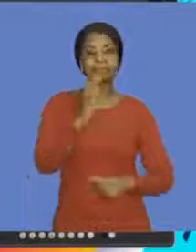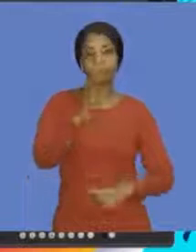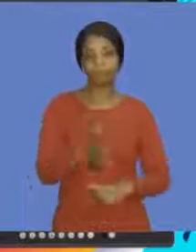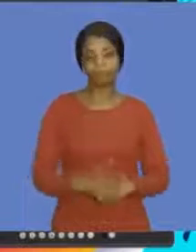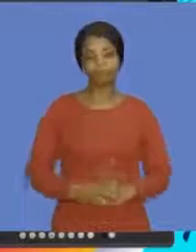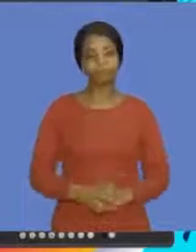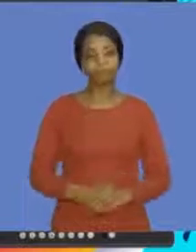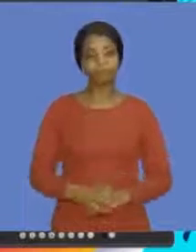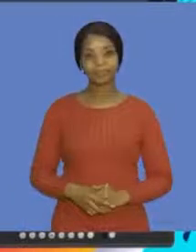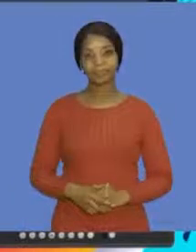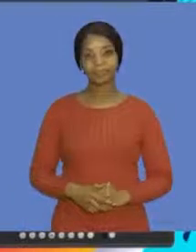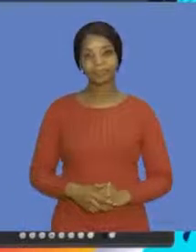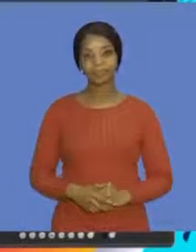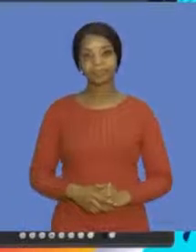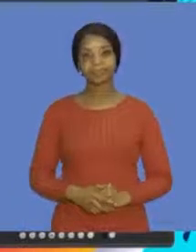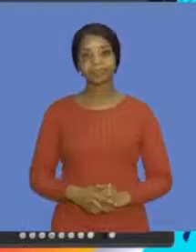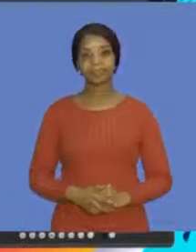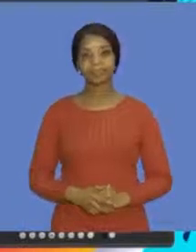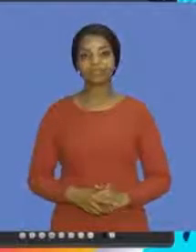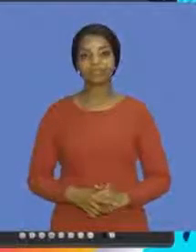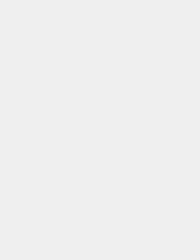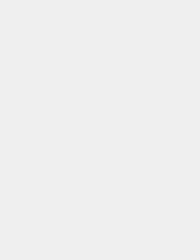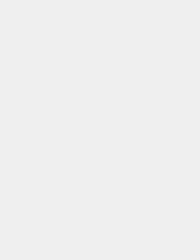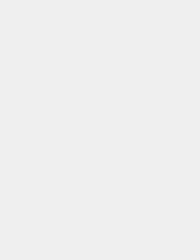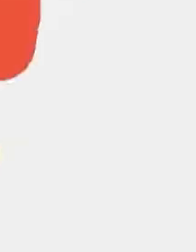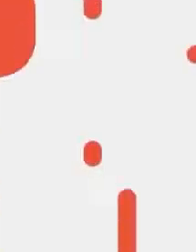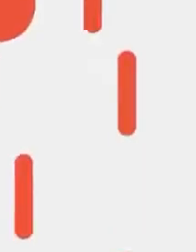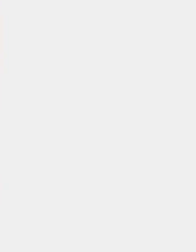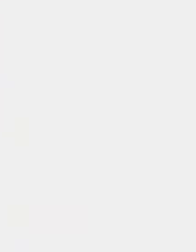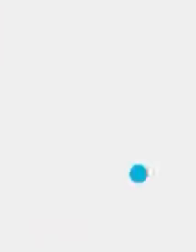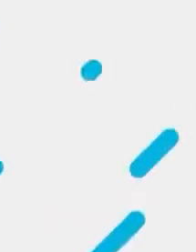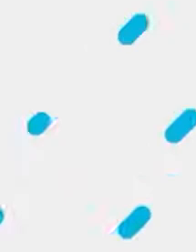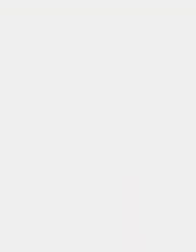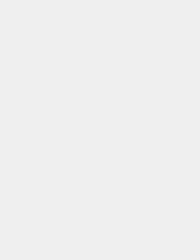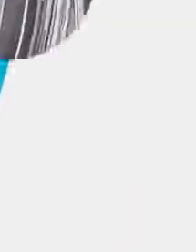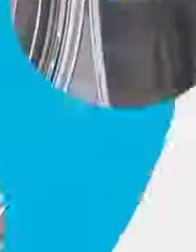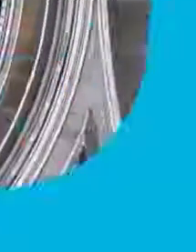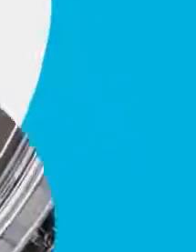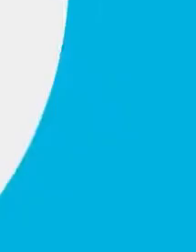quick ad break and we'll be back with some more. Stay tuned.